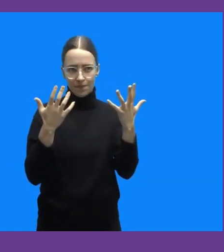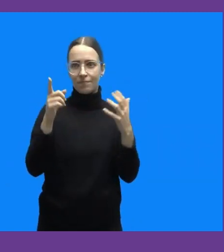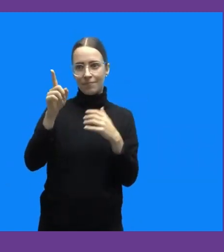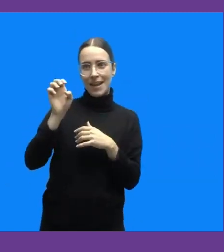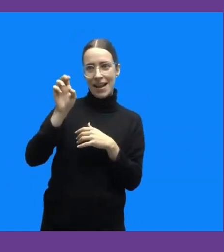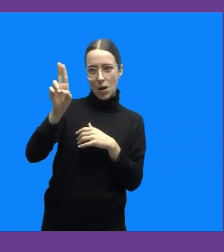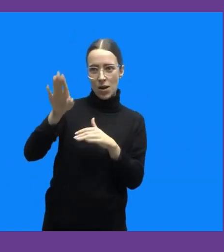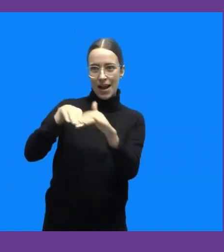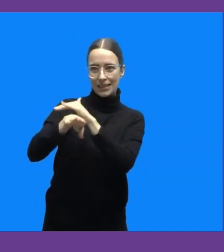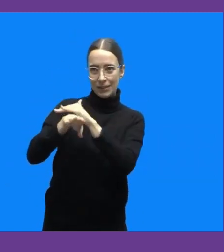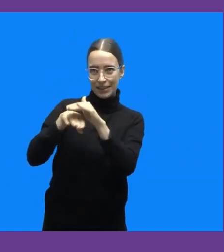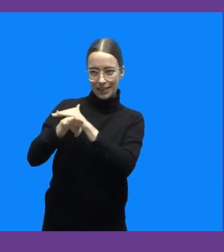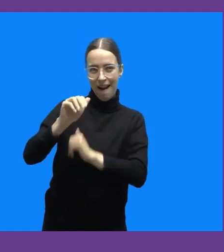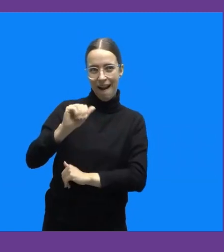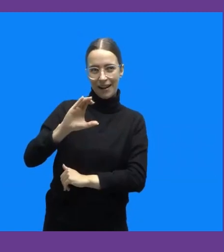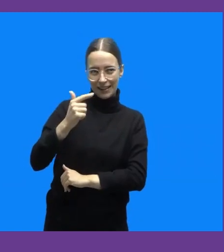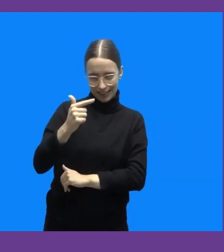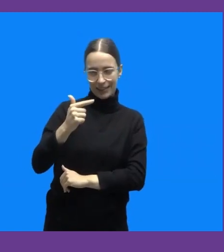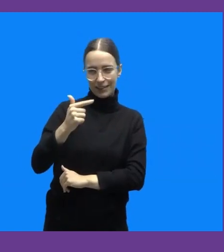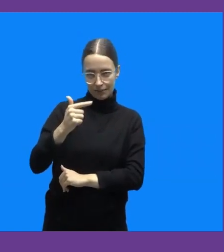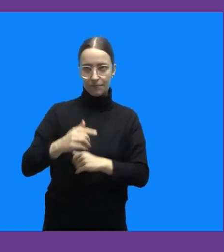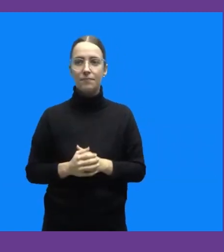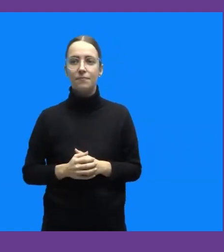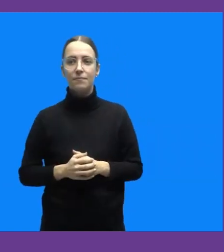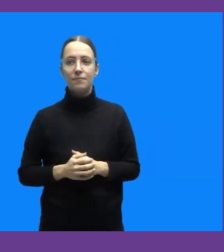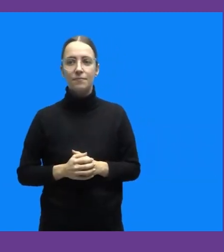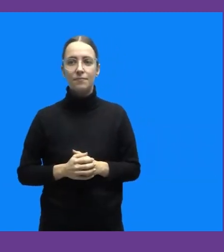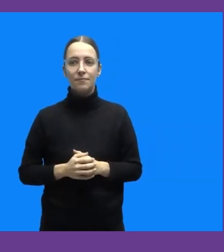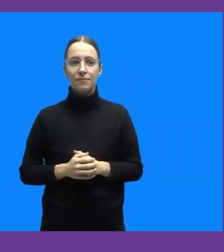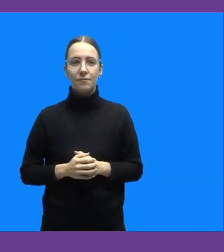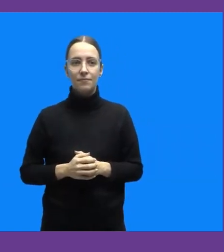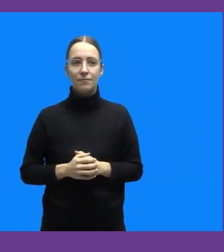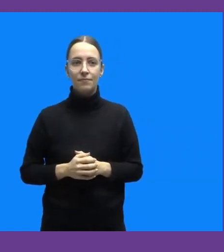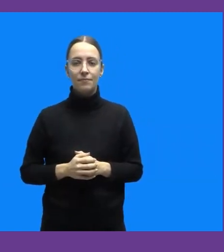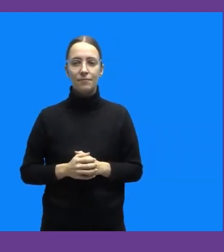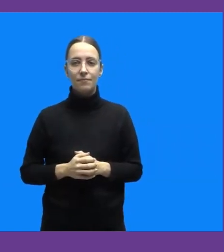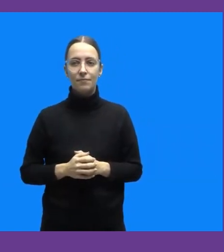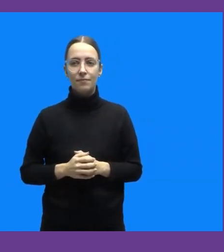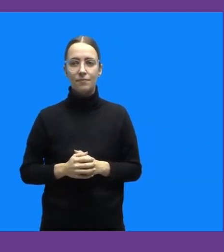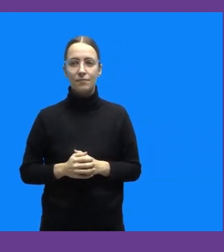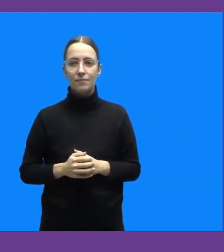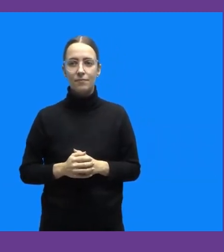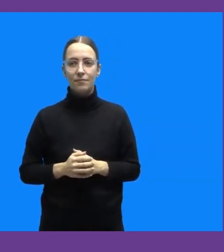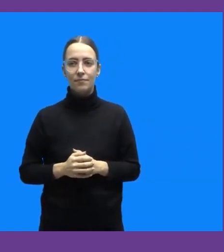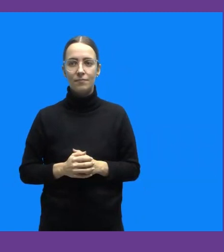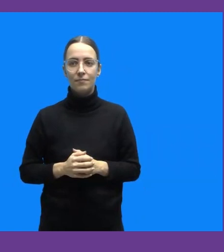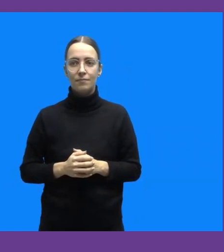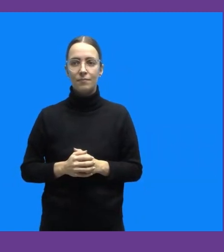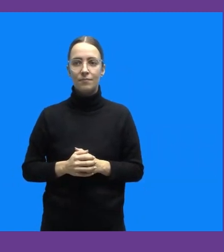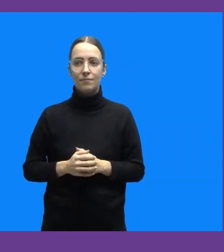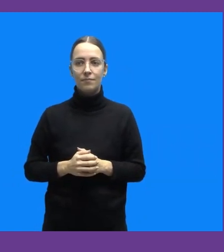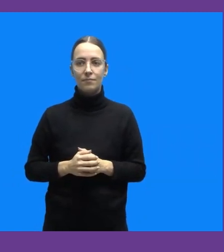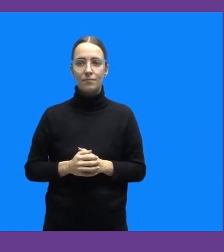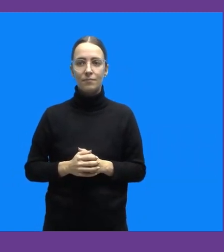who wants to participate, the committees are open and recommend in any country to get involved in the standards